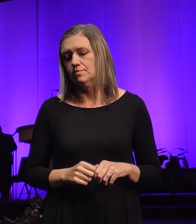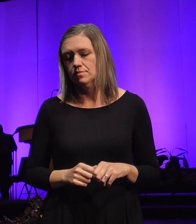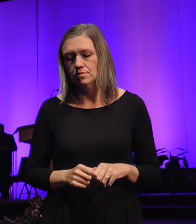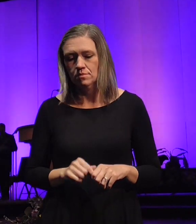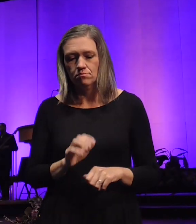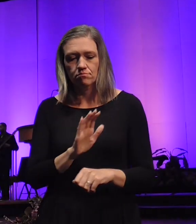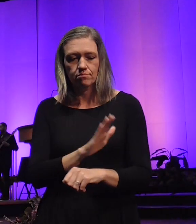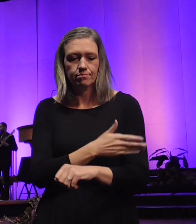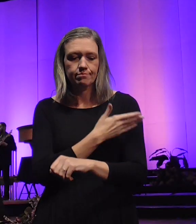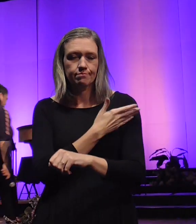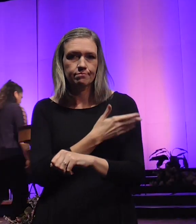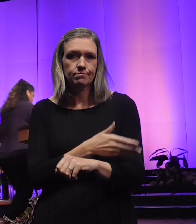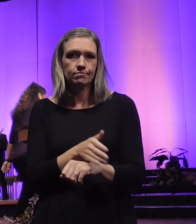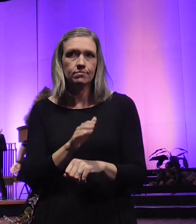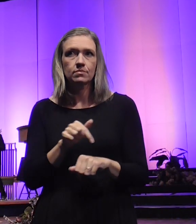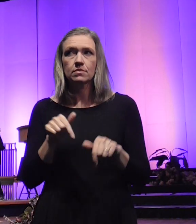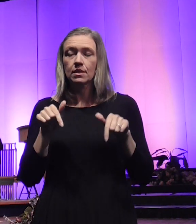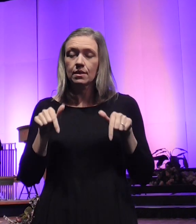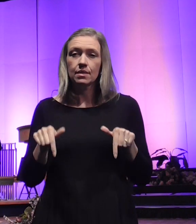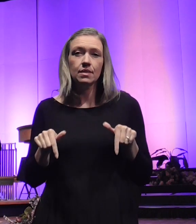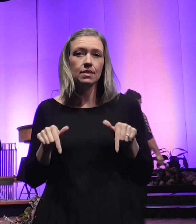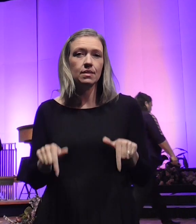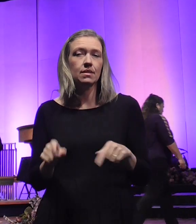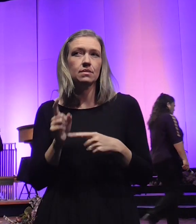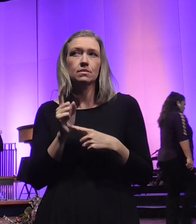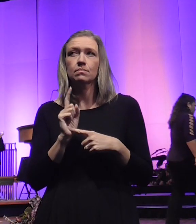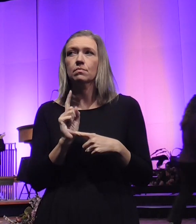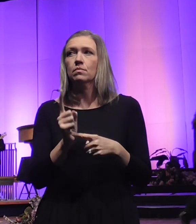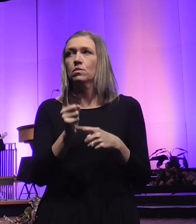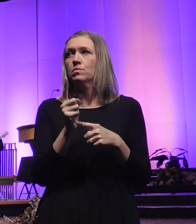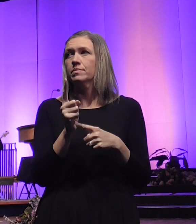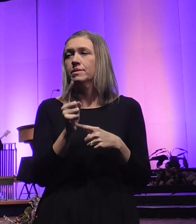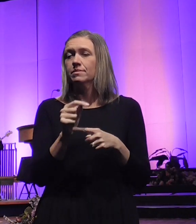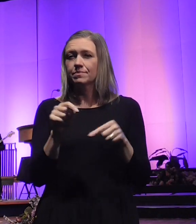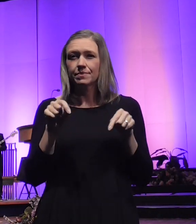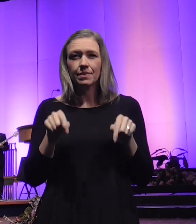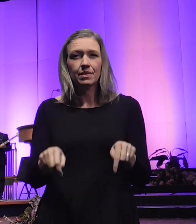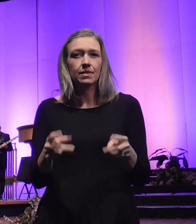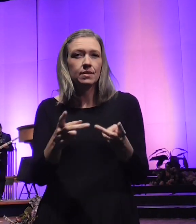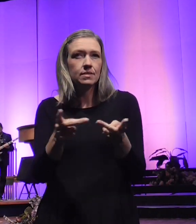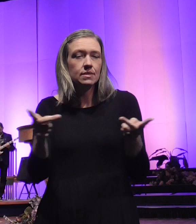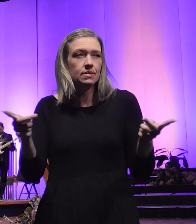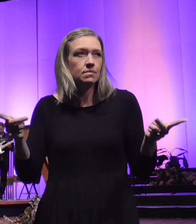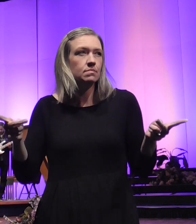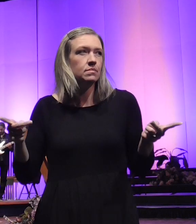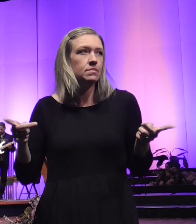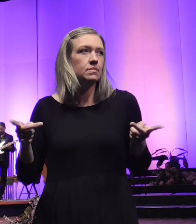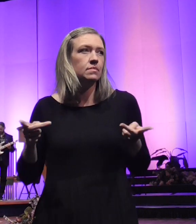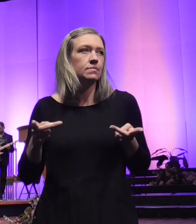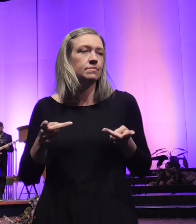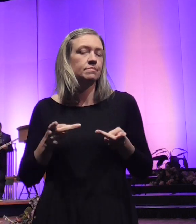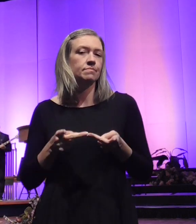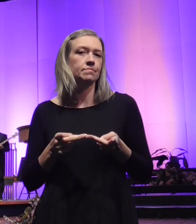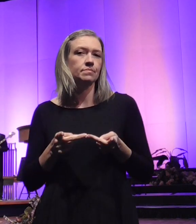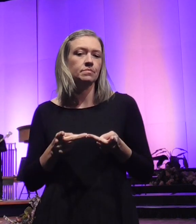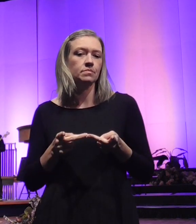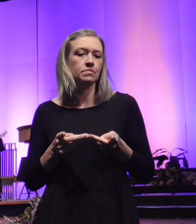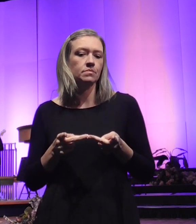In this moment, in this place,